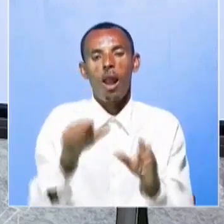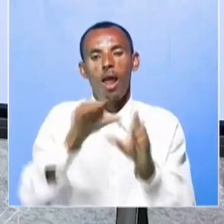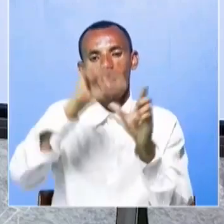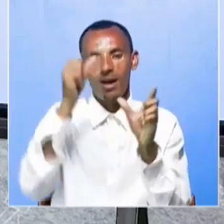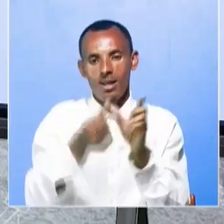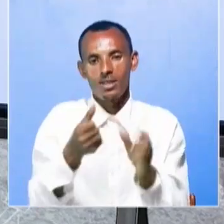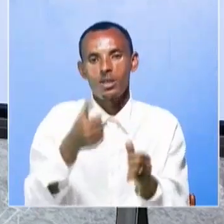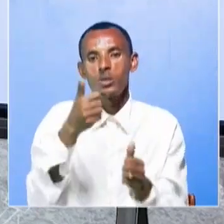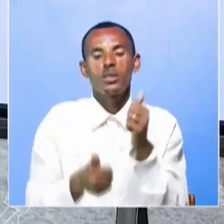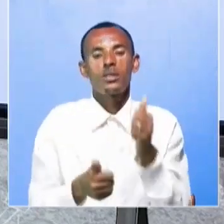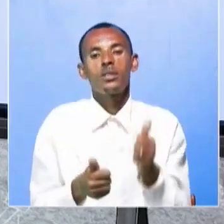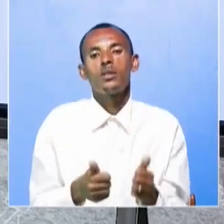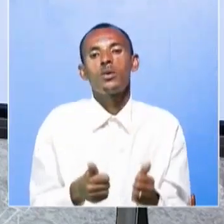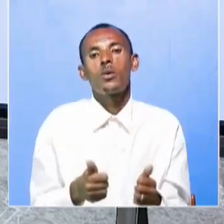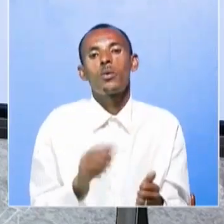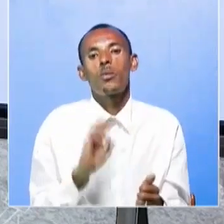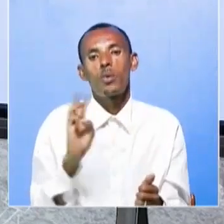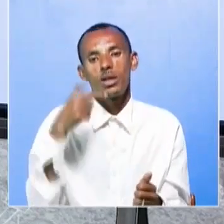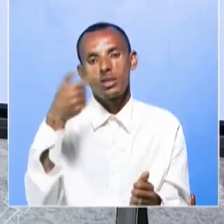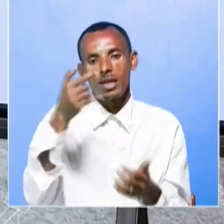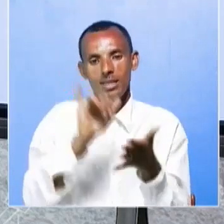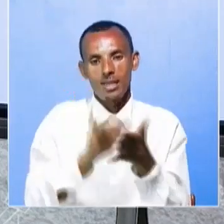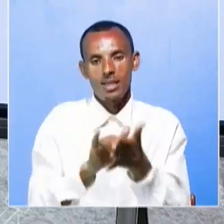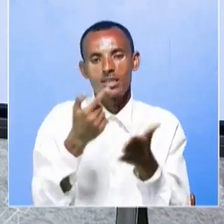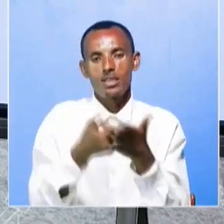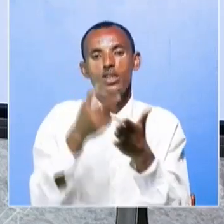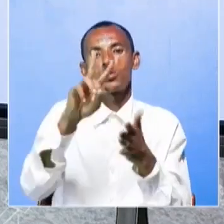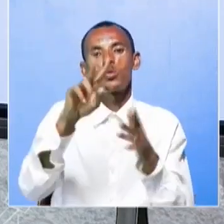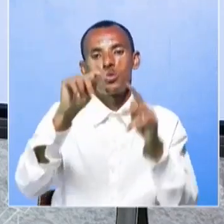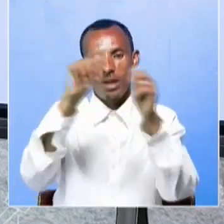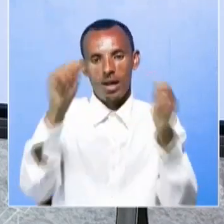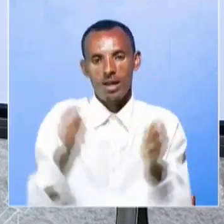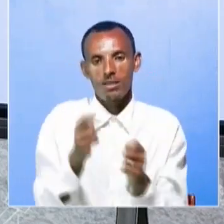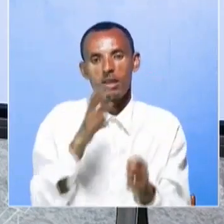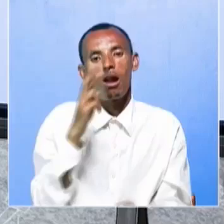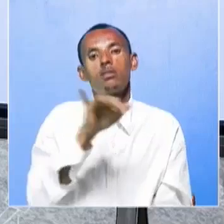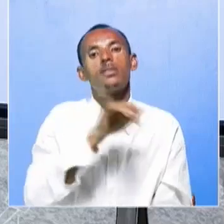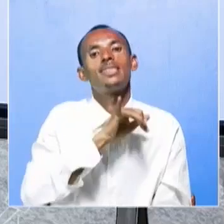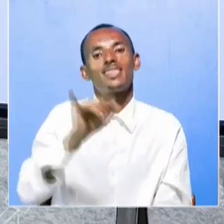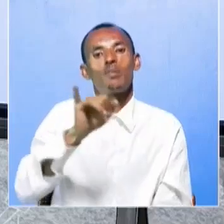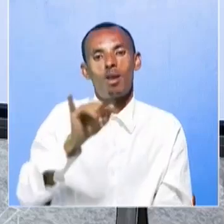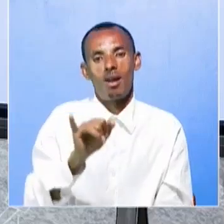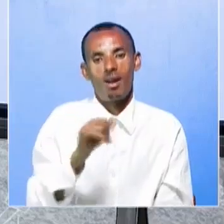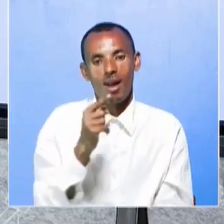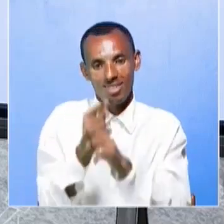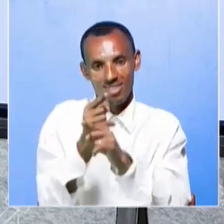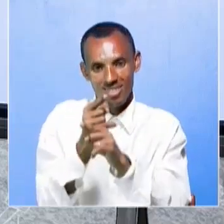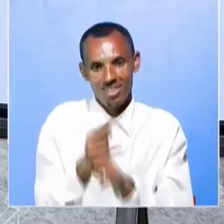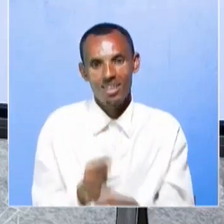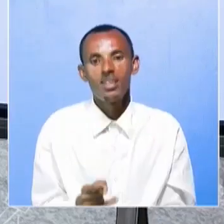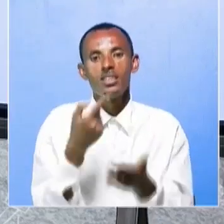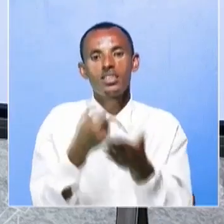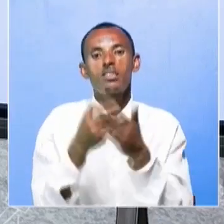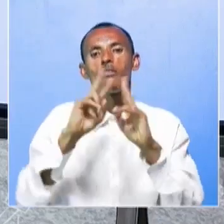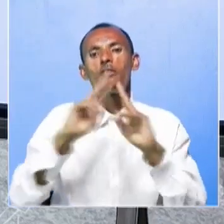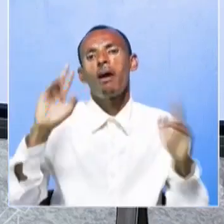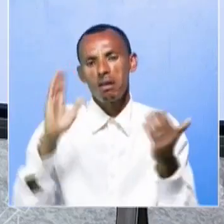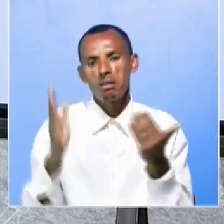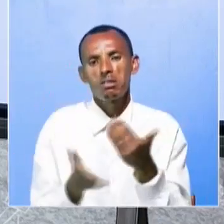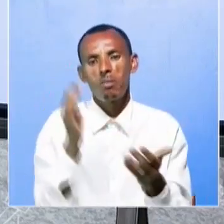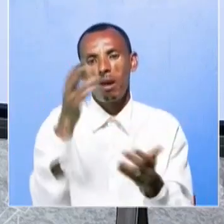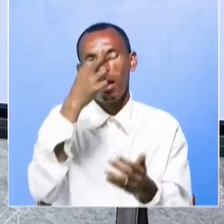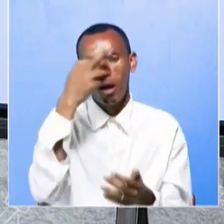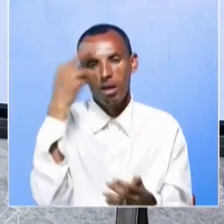which are congruent. So we can say that these two triangles are similar, right? So this is a very simple case